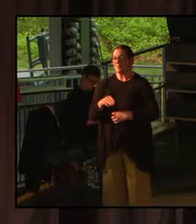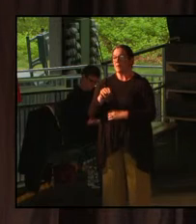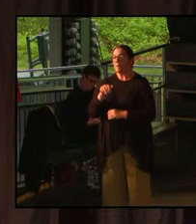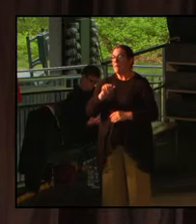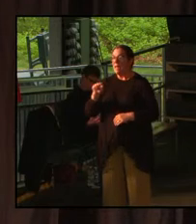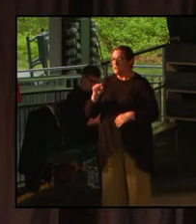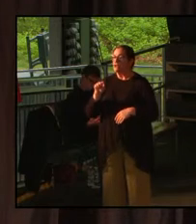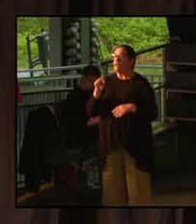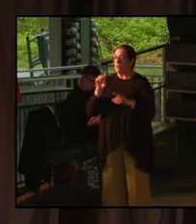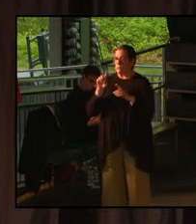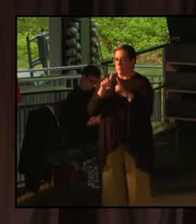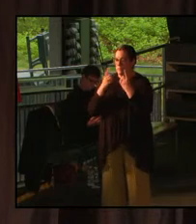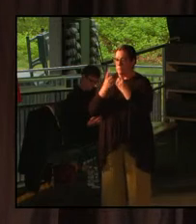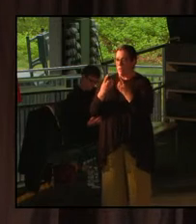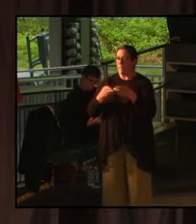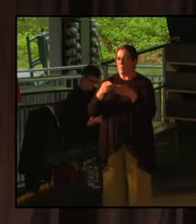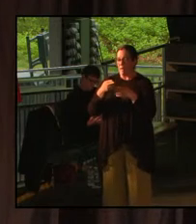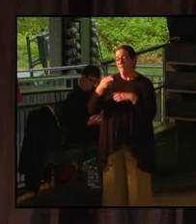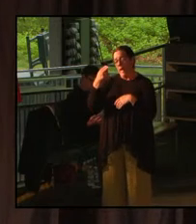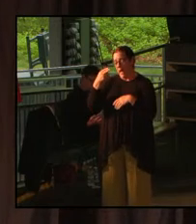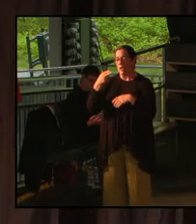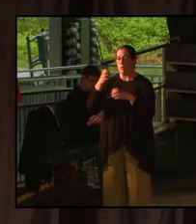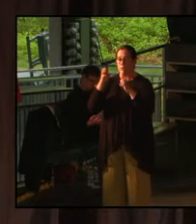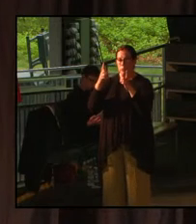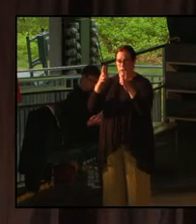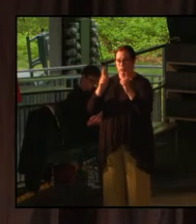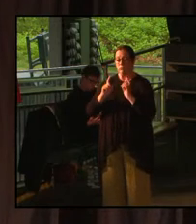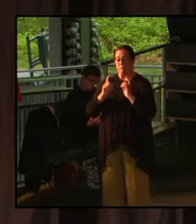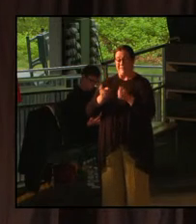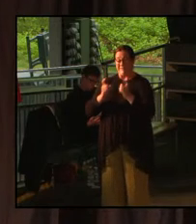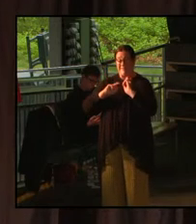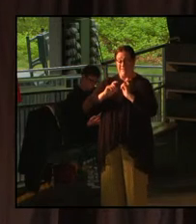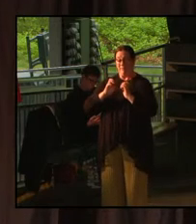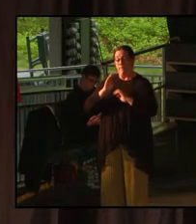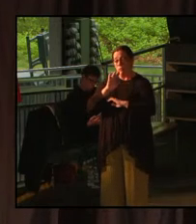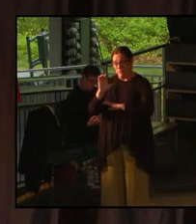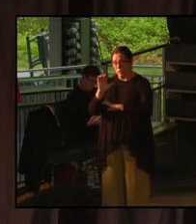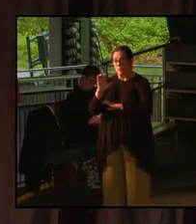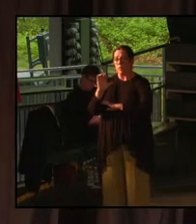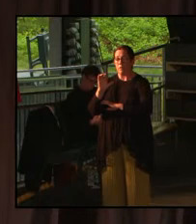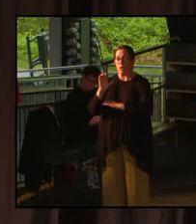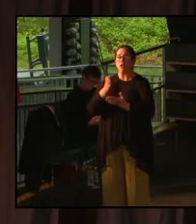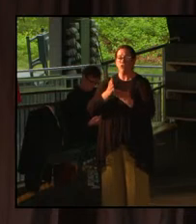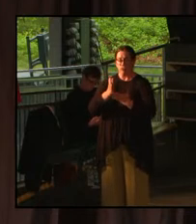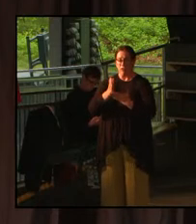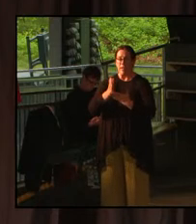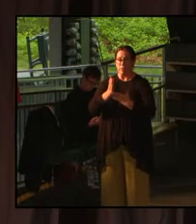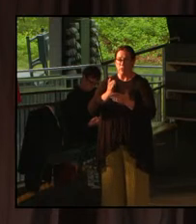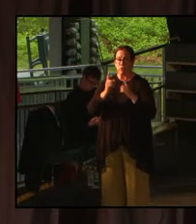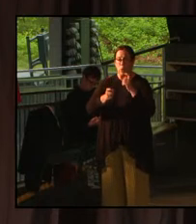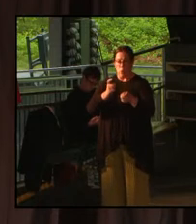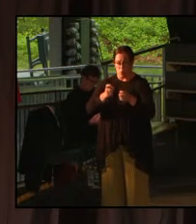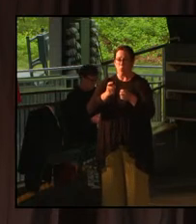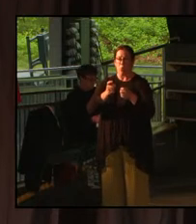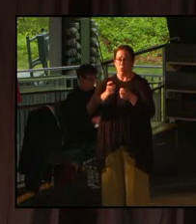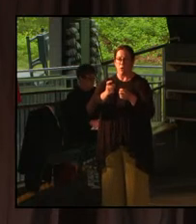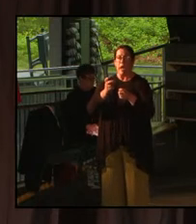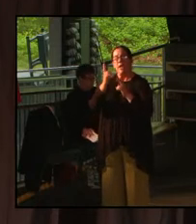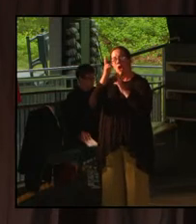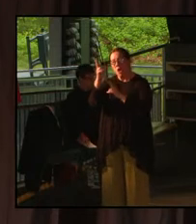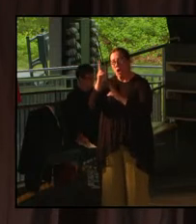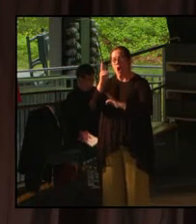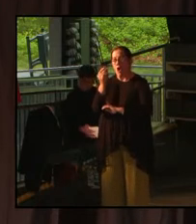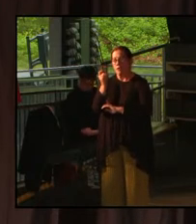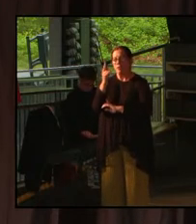Massachusetts Department of Higher Education has granted Bristol Community College the right to award an honorary